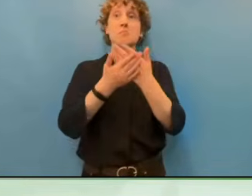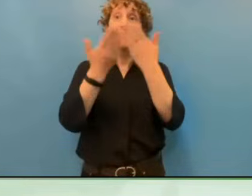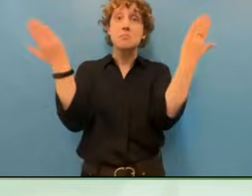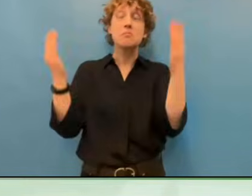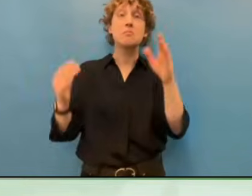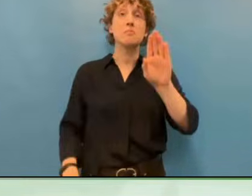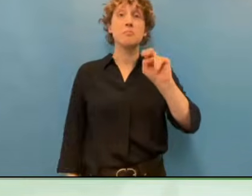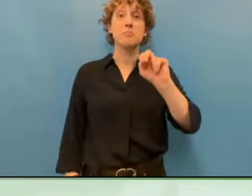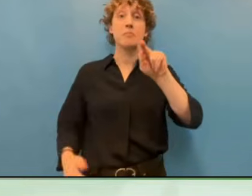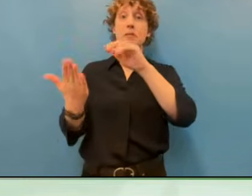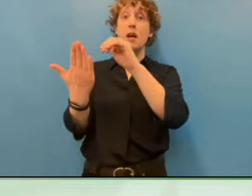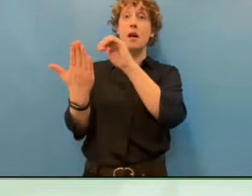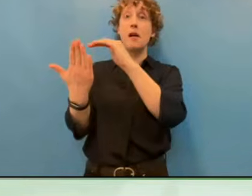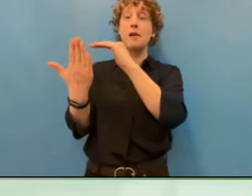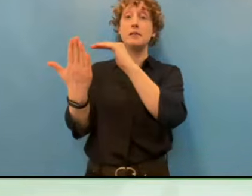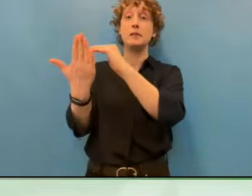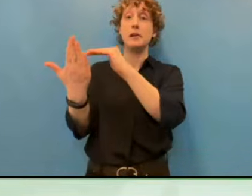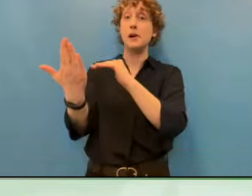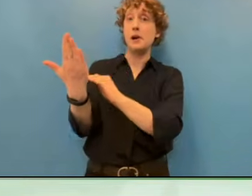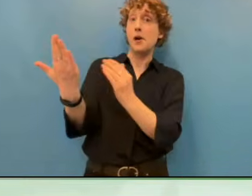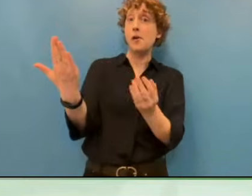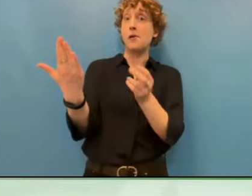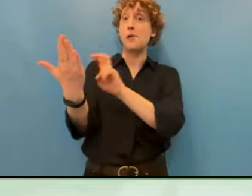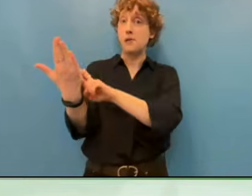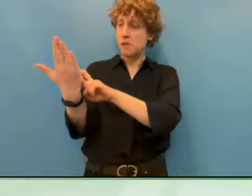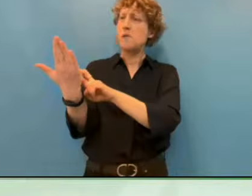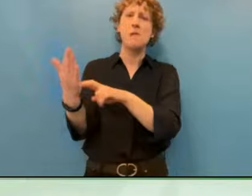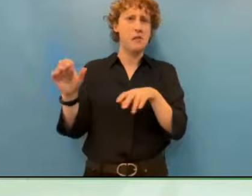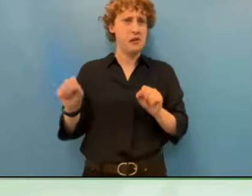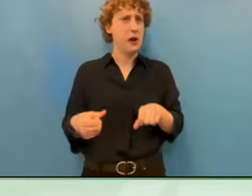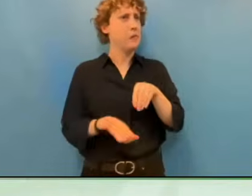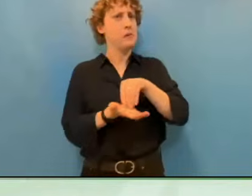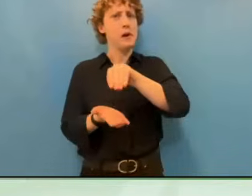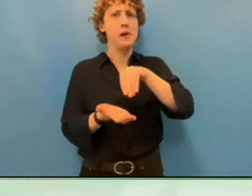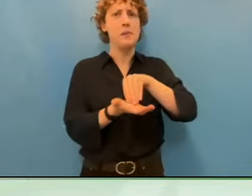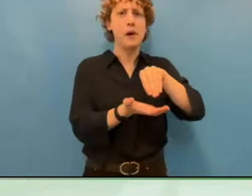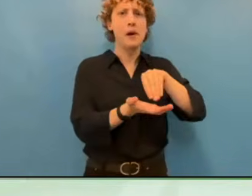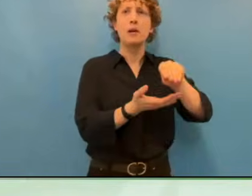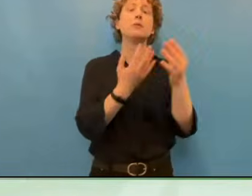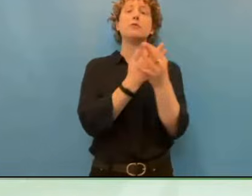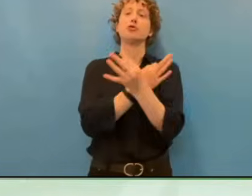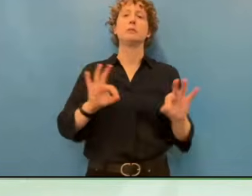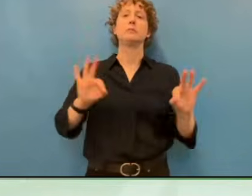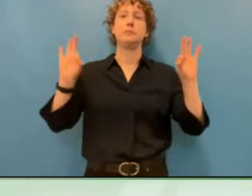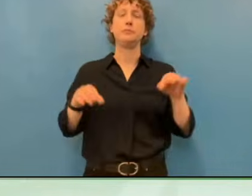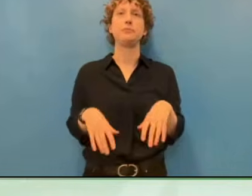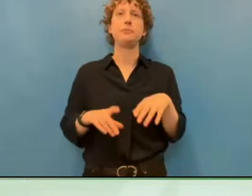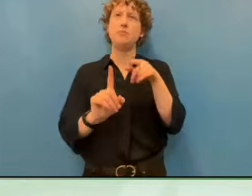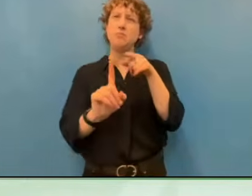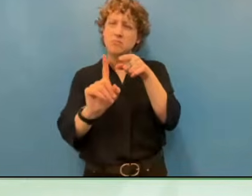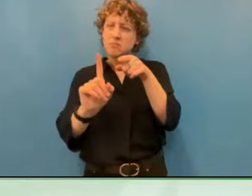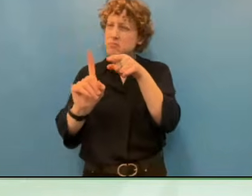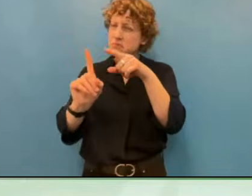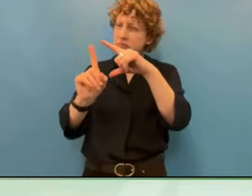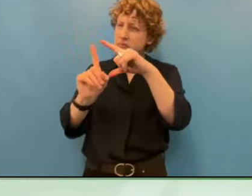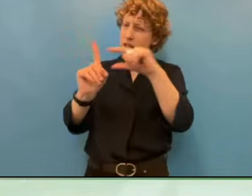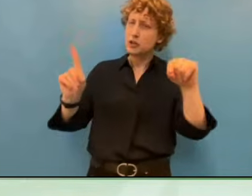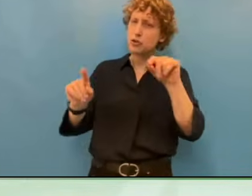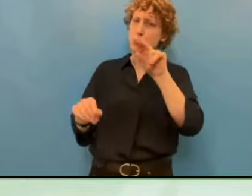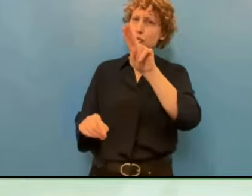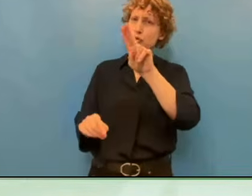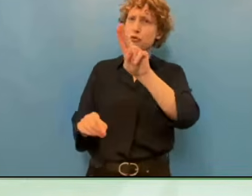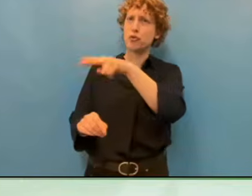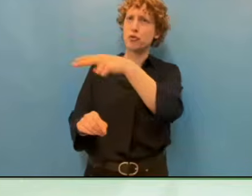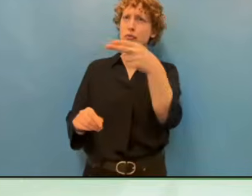for basic use. So, Petja, the digital euro is described as a public form of